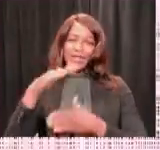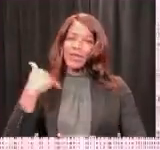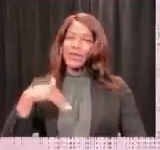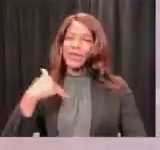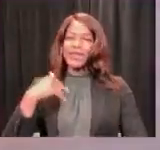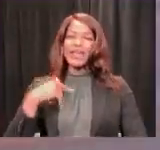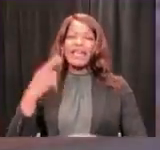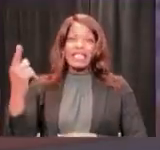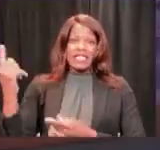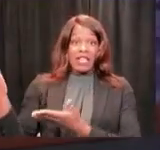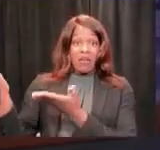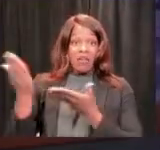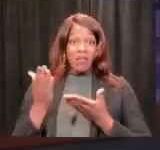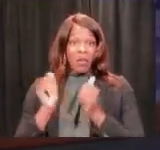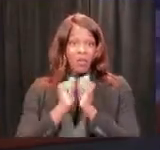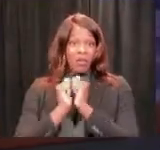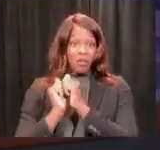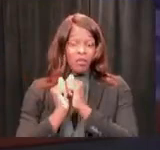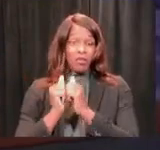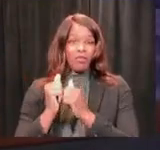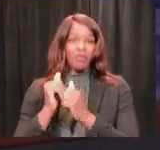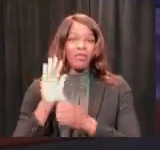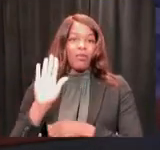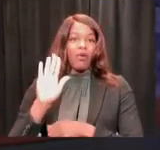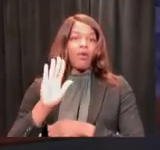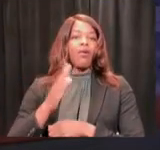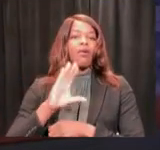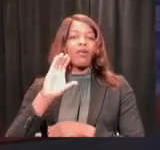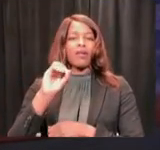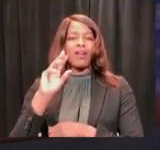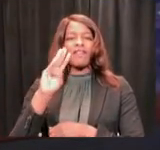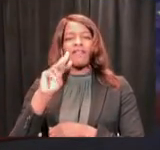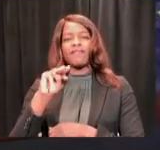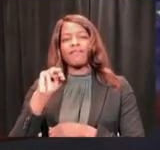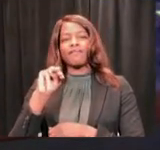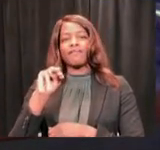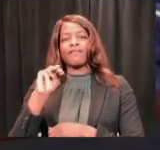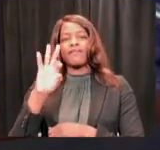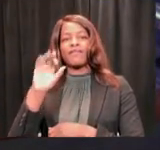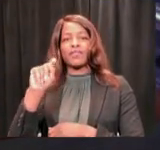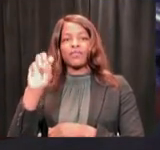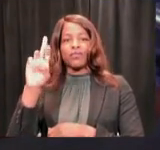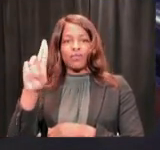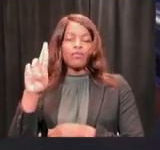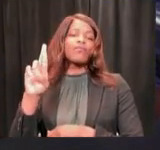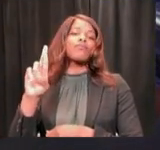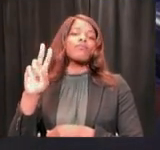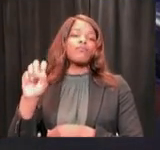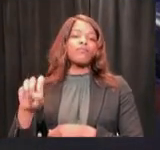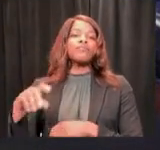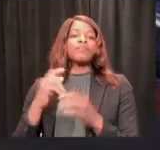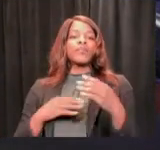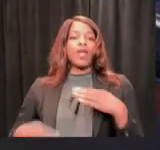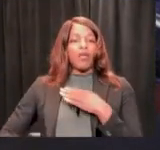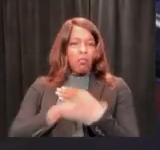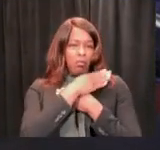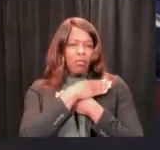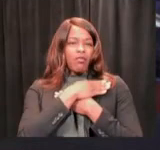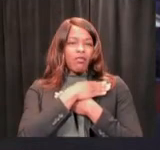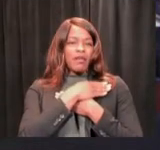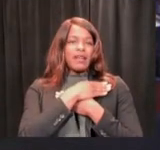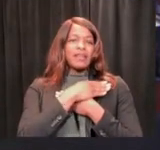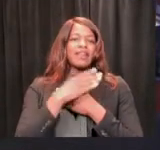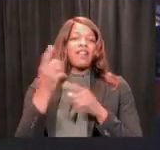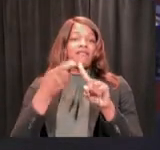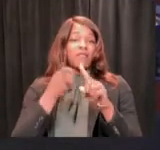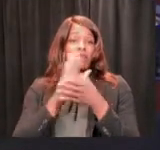happened to also bring with her her comforter, right? She brought with her her comforter, and as she brought it with her home from college, she said, "Dad, I want to wash